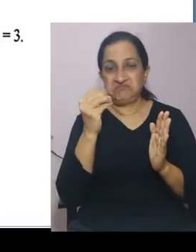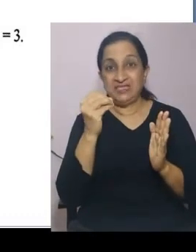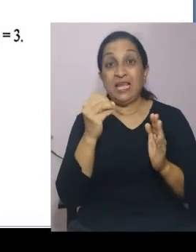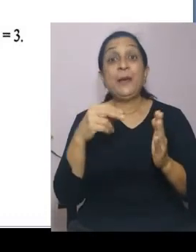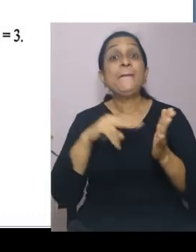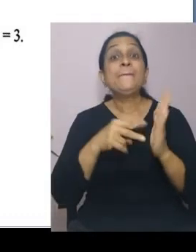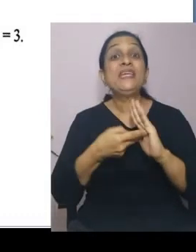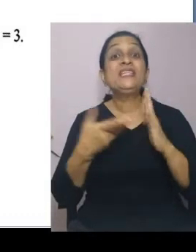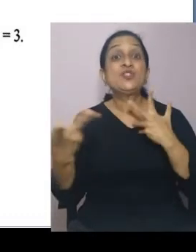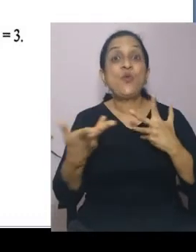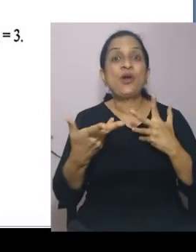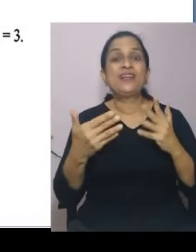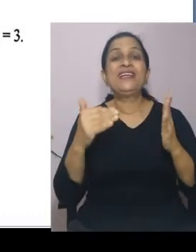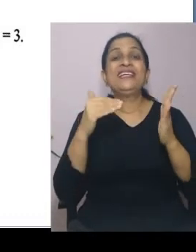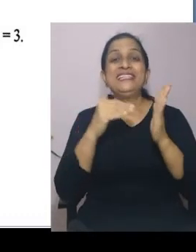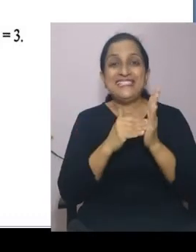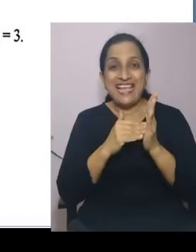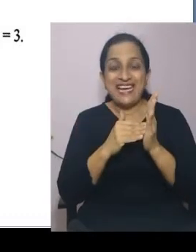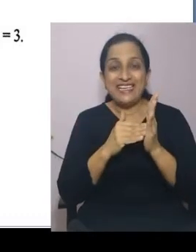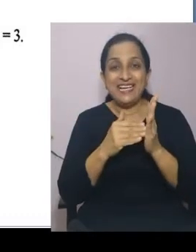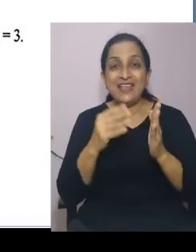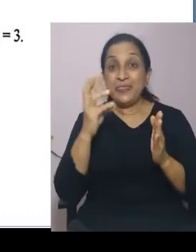here this is 0.